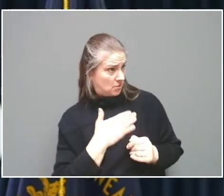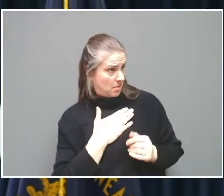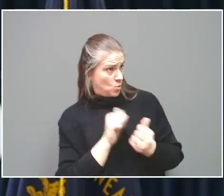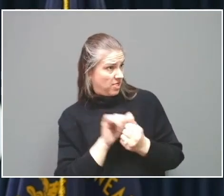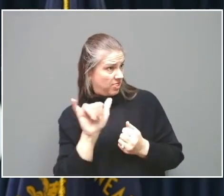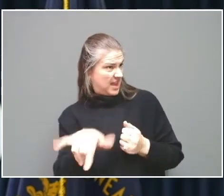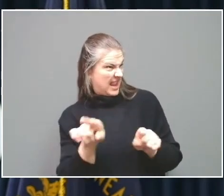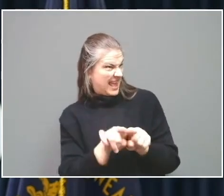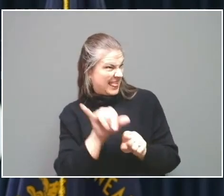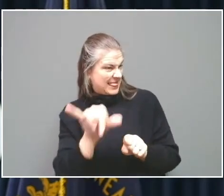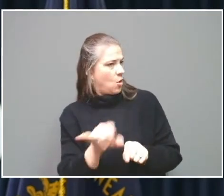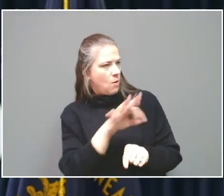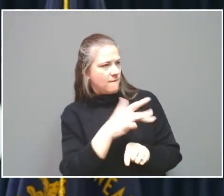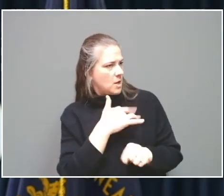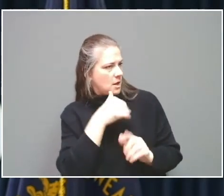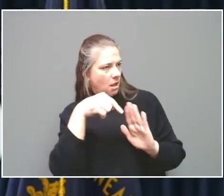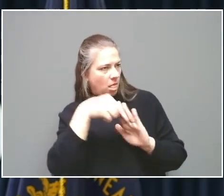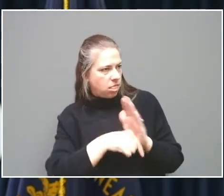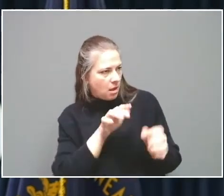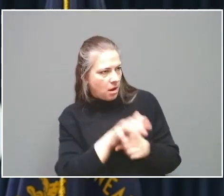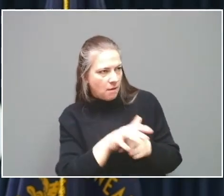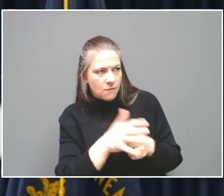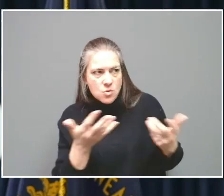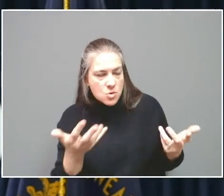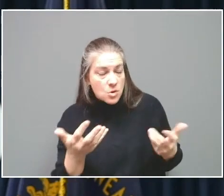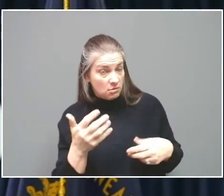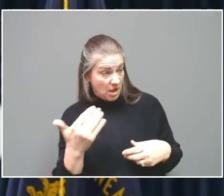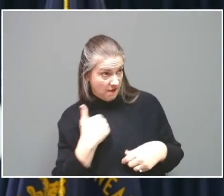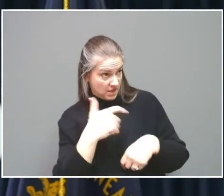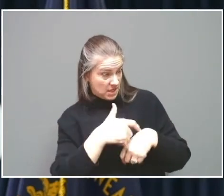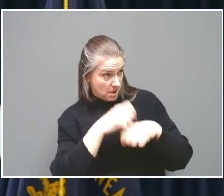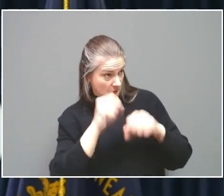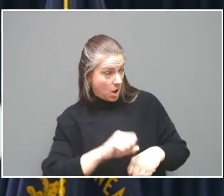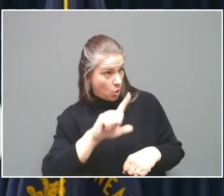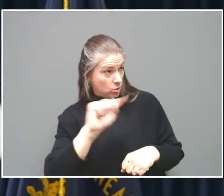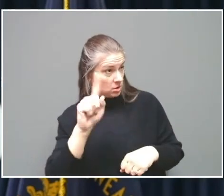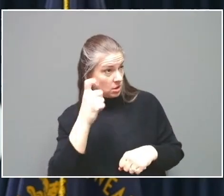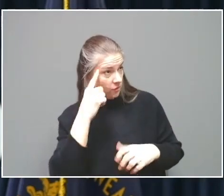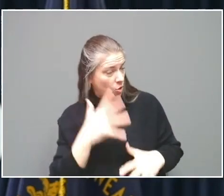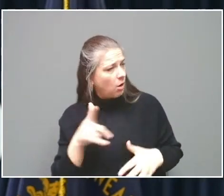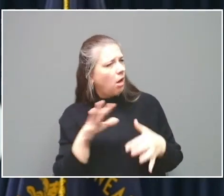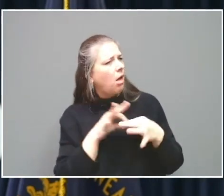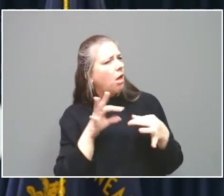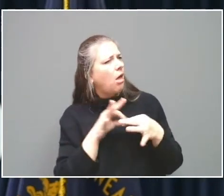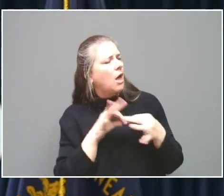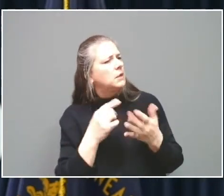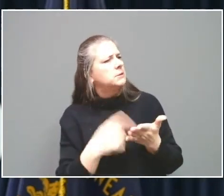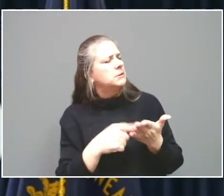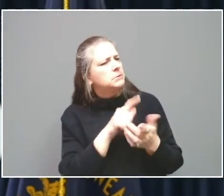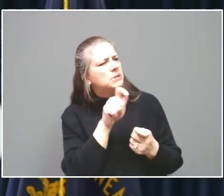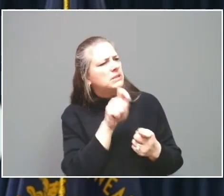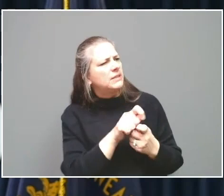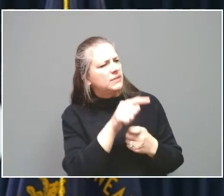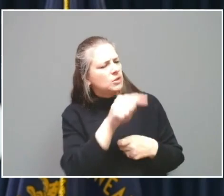think it doesn't go far enough? And if there's time, could the Lieutenant Governor talk about some of the specific main